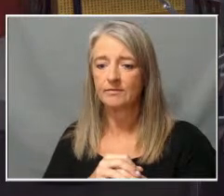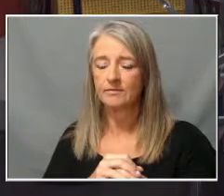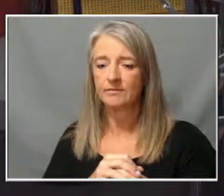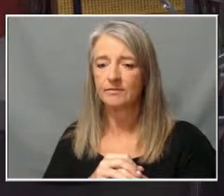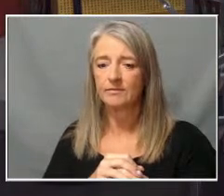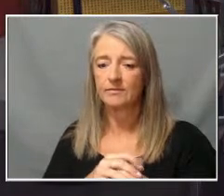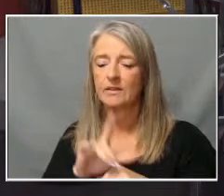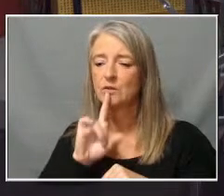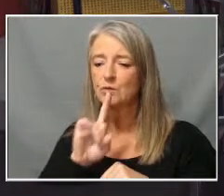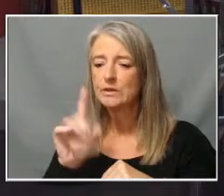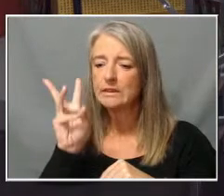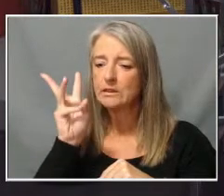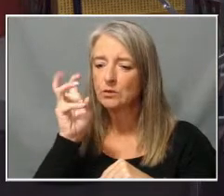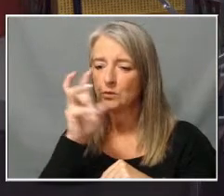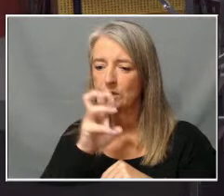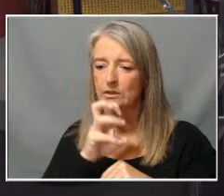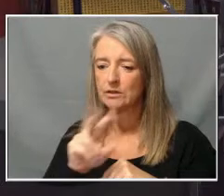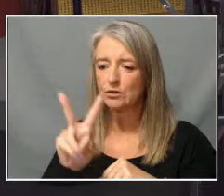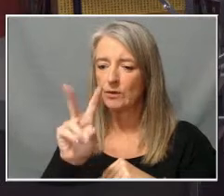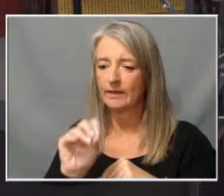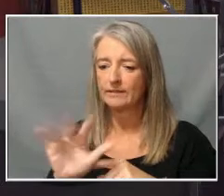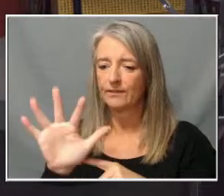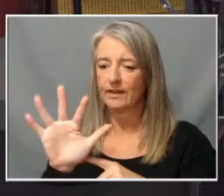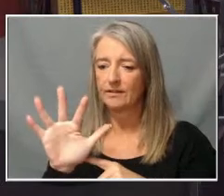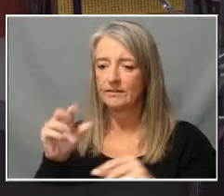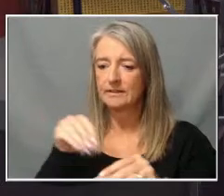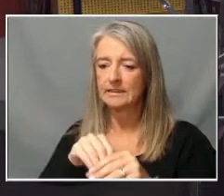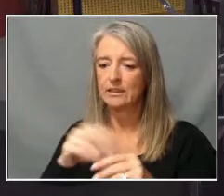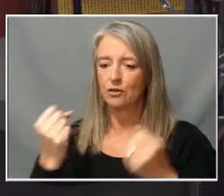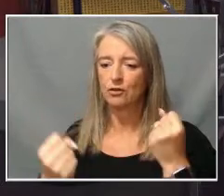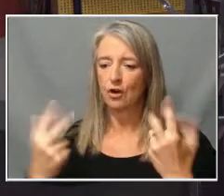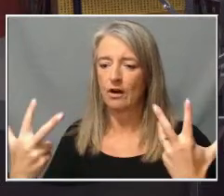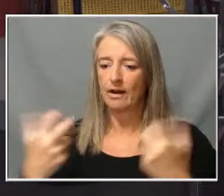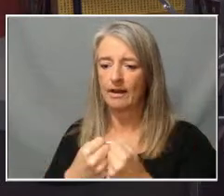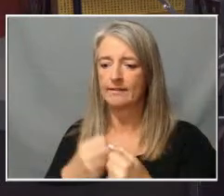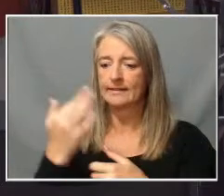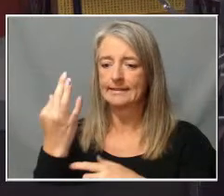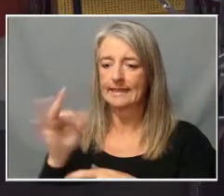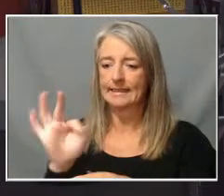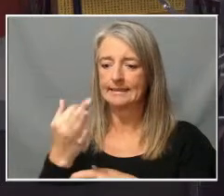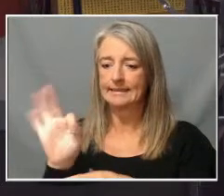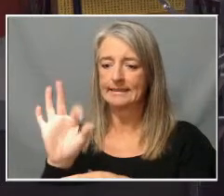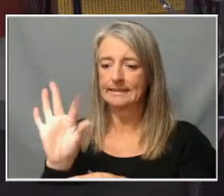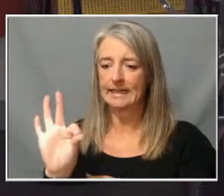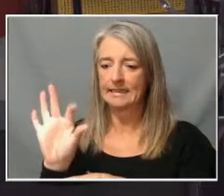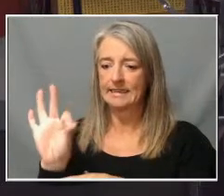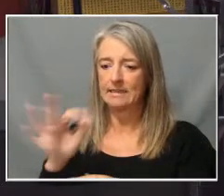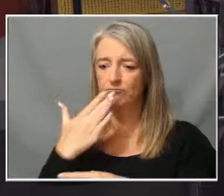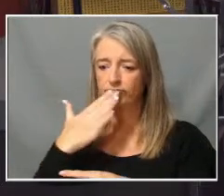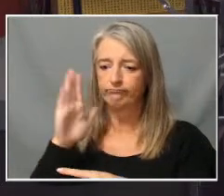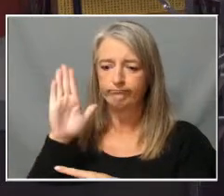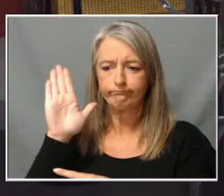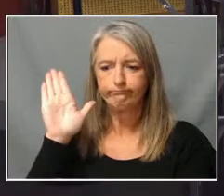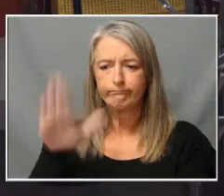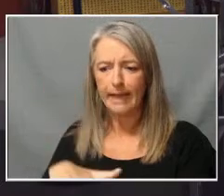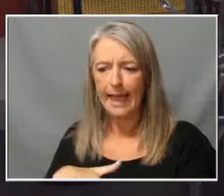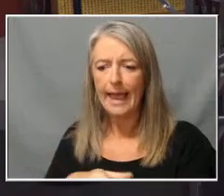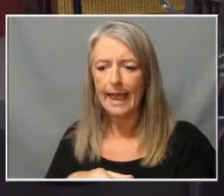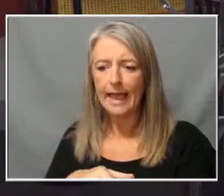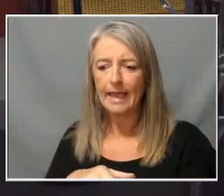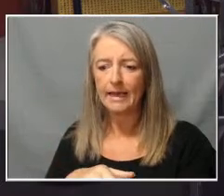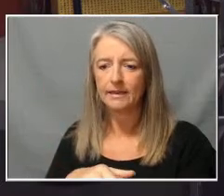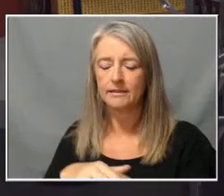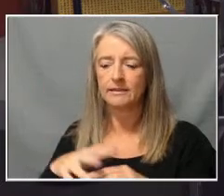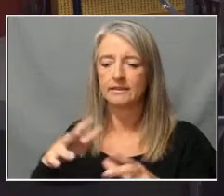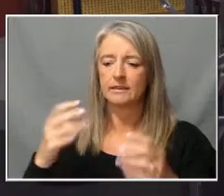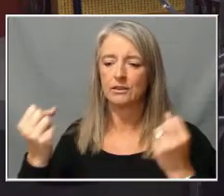weird. So this was 2005. I was in a car accident in 1999 that was very bad. Like, I had to cut the top of my